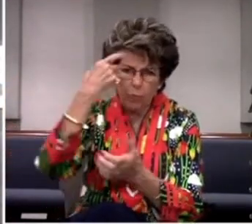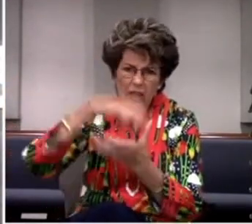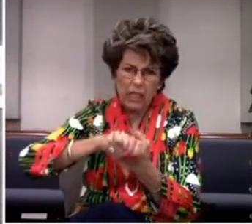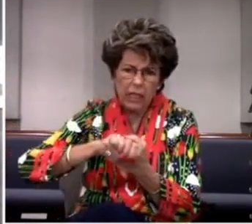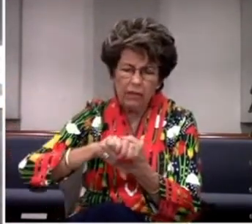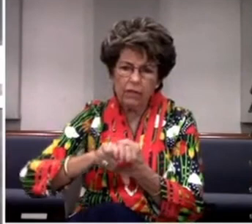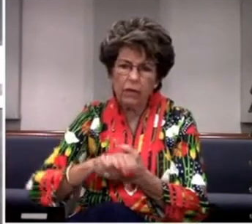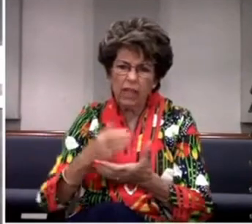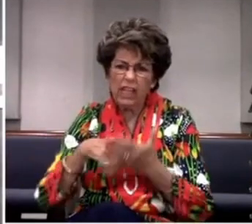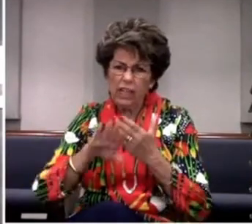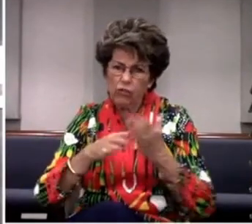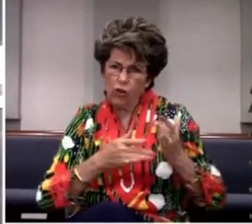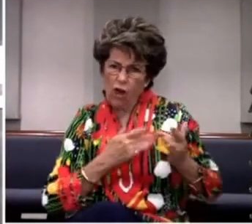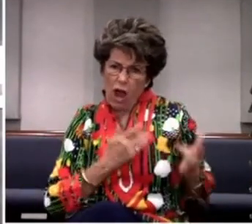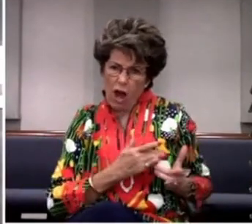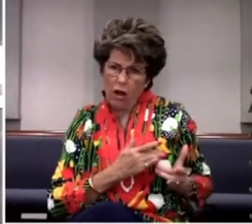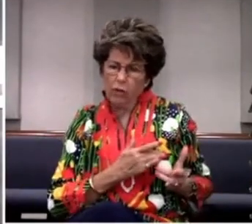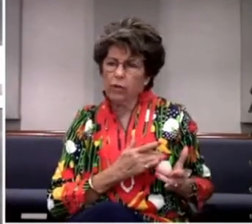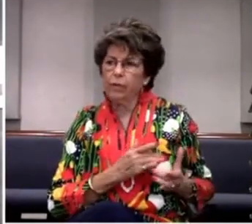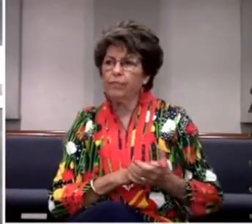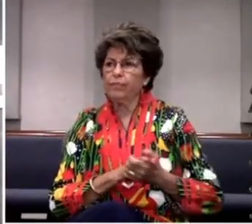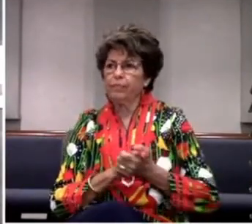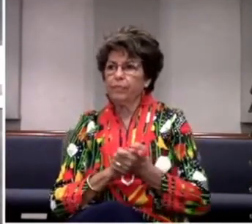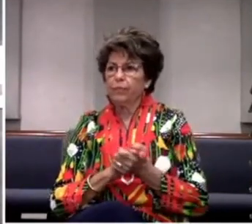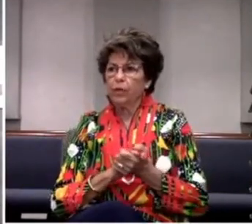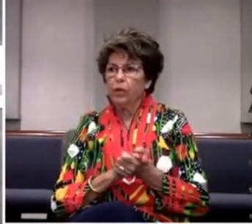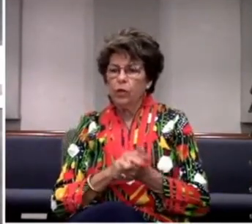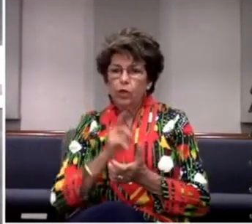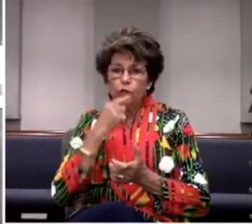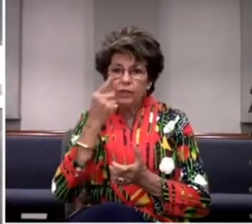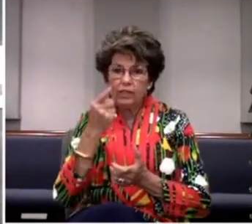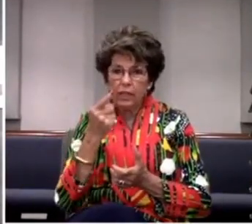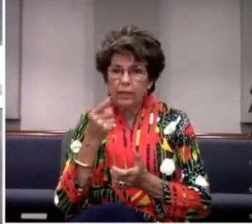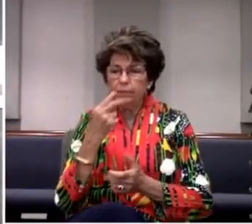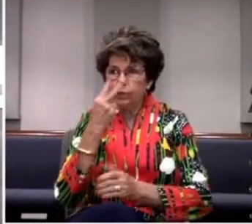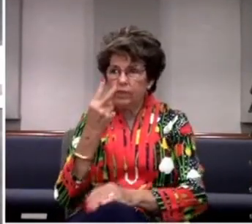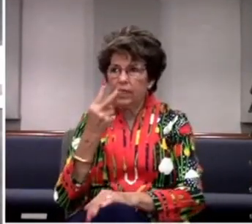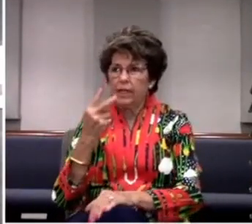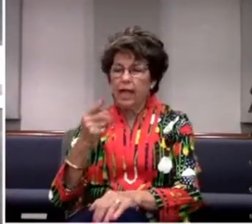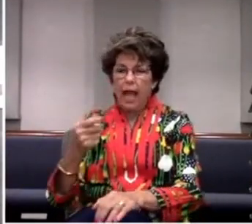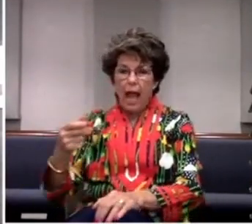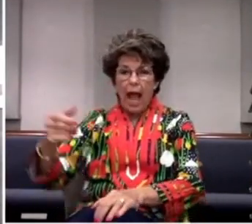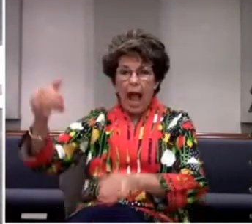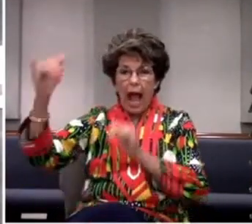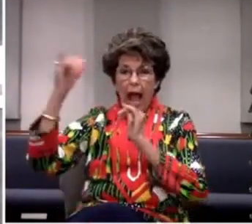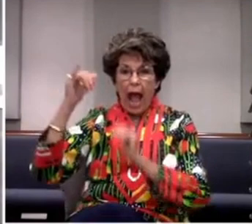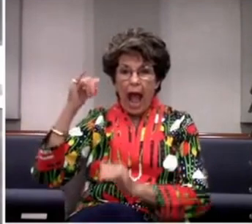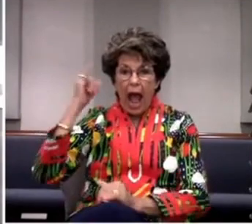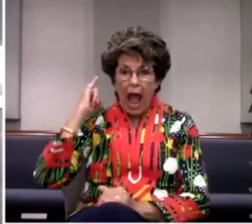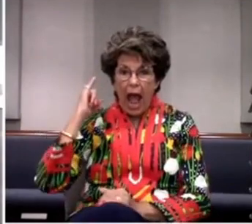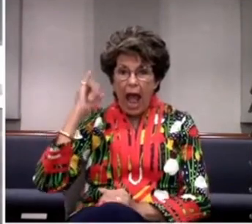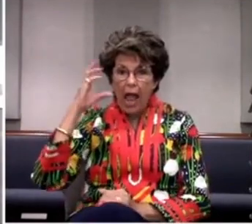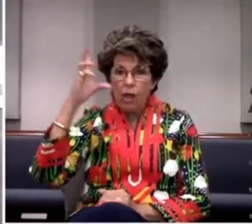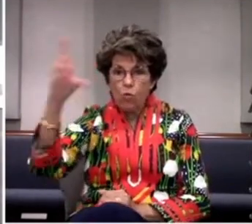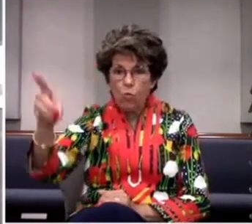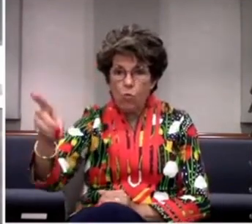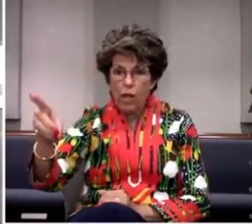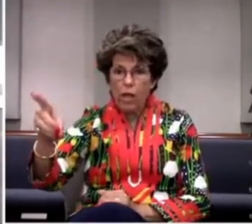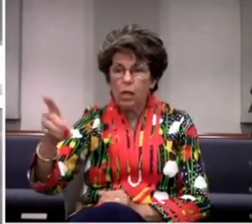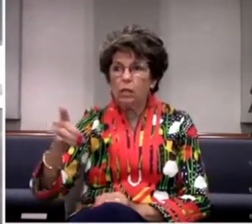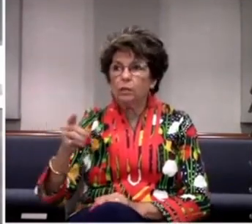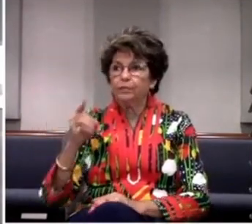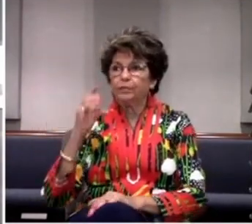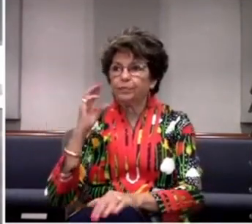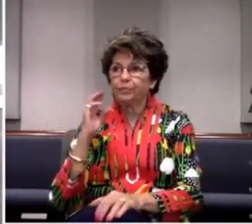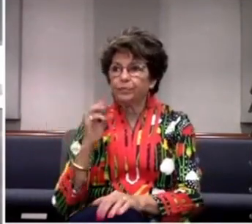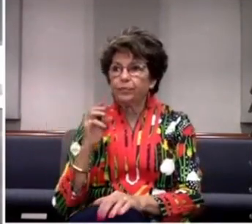would, and you see, I will. Everywhere you see, I will, I will, I will.